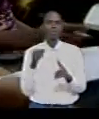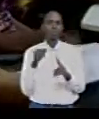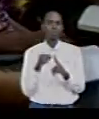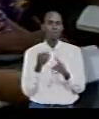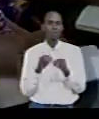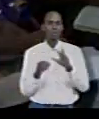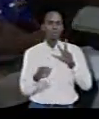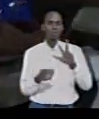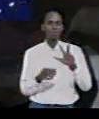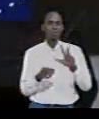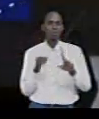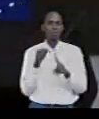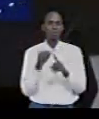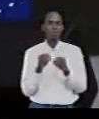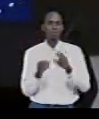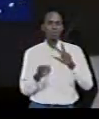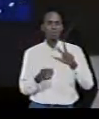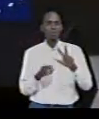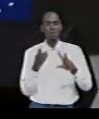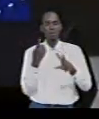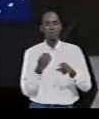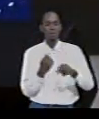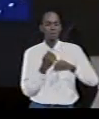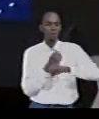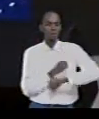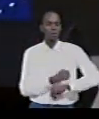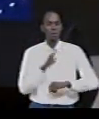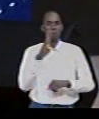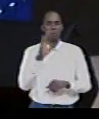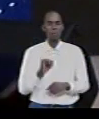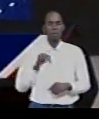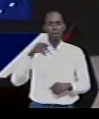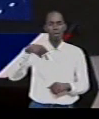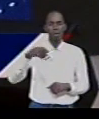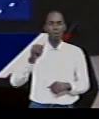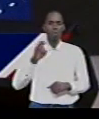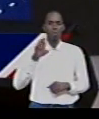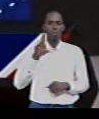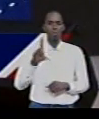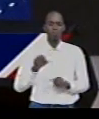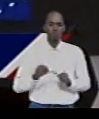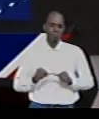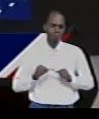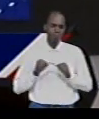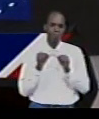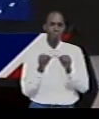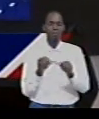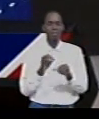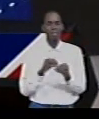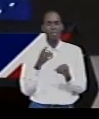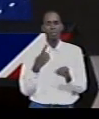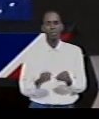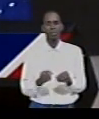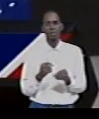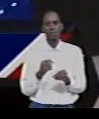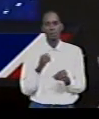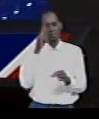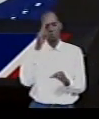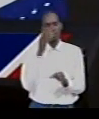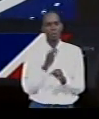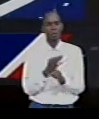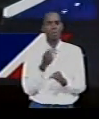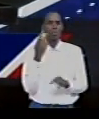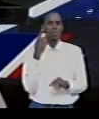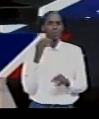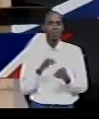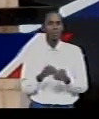Point number three, the defense by Paul, steadfast in the faith. Look at it again. We're looking